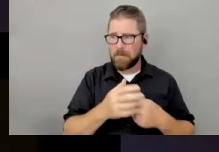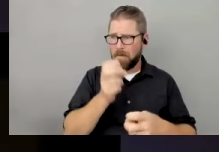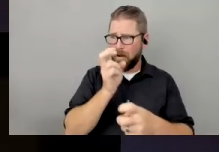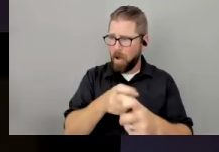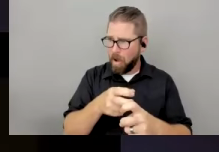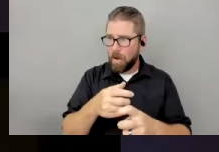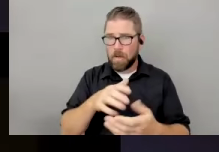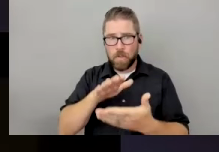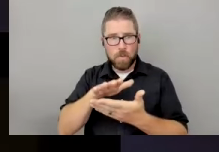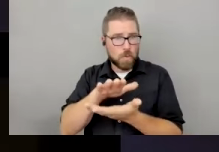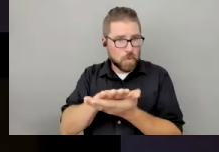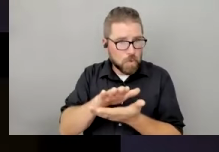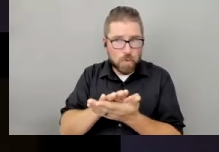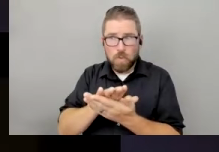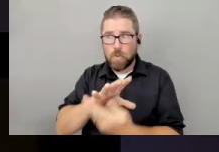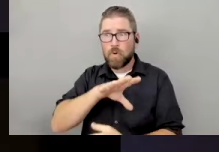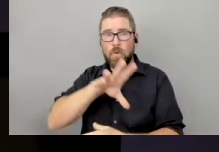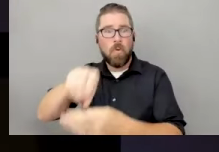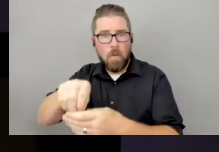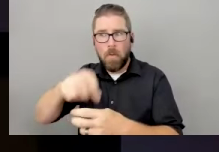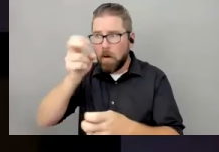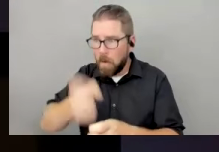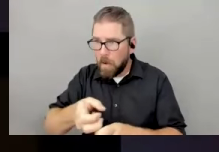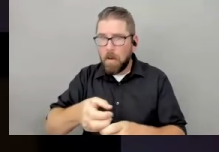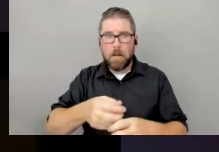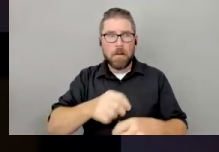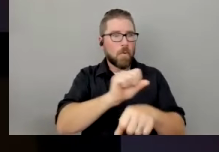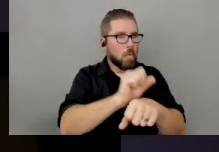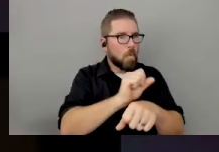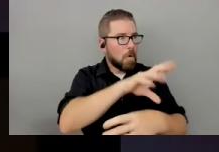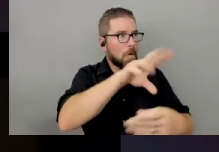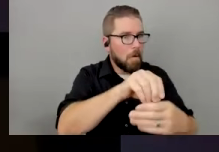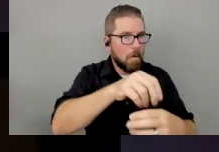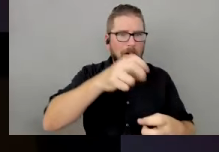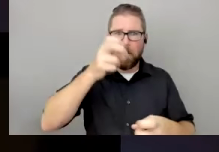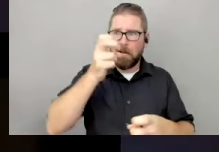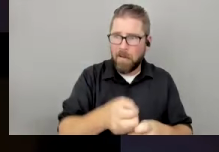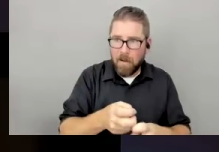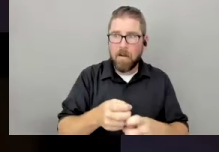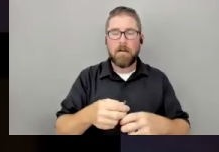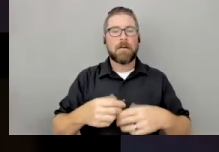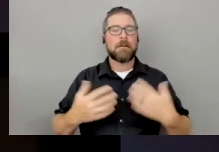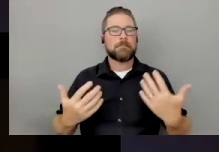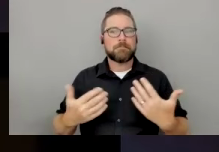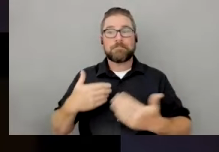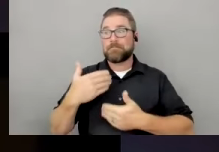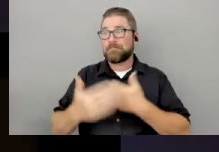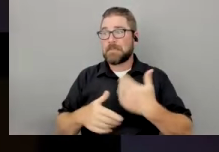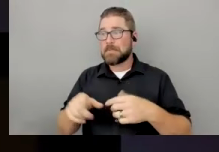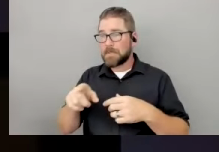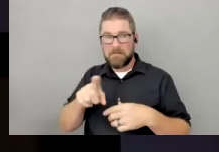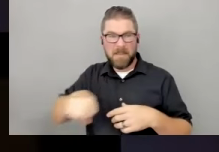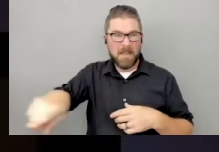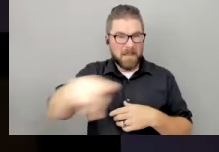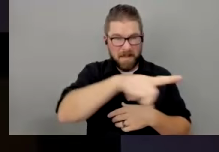a job. And when I have my contemporaries at home say, oh my goodness, what you've done to politics at home, and wish we